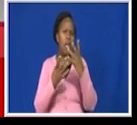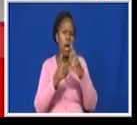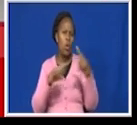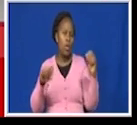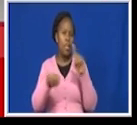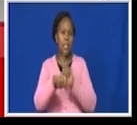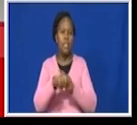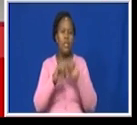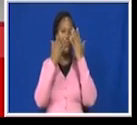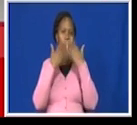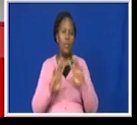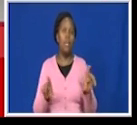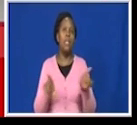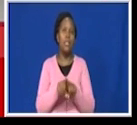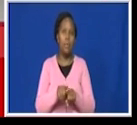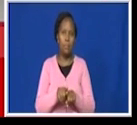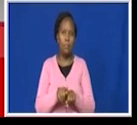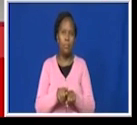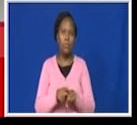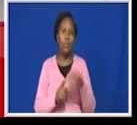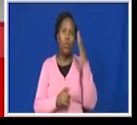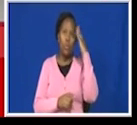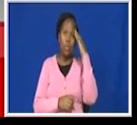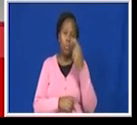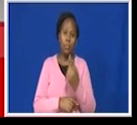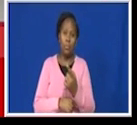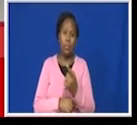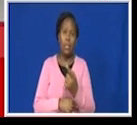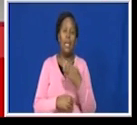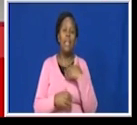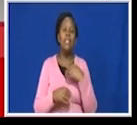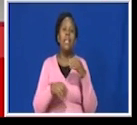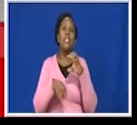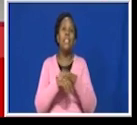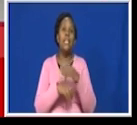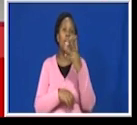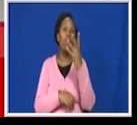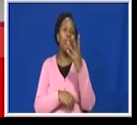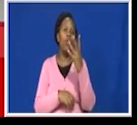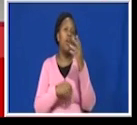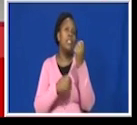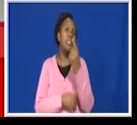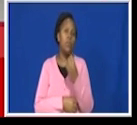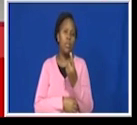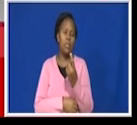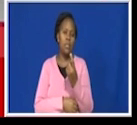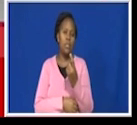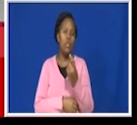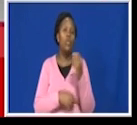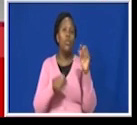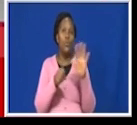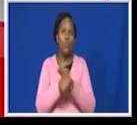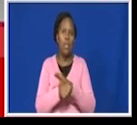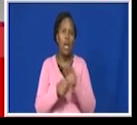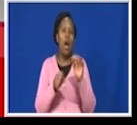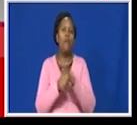cover a full oscillation? You notice that it has taken 4 seconds to cover